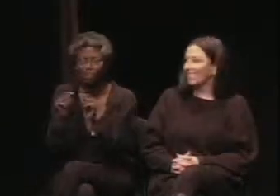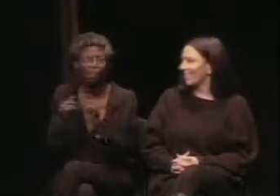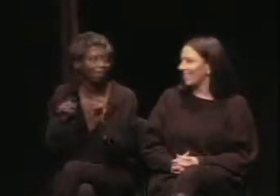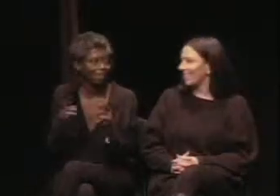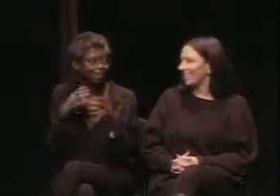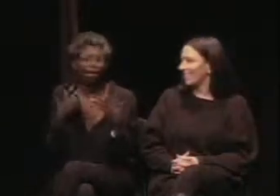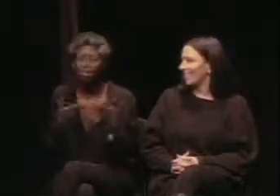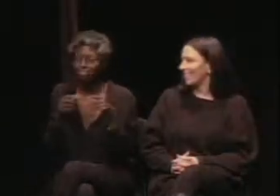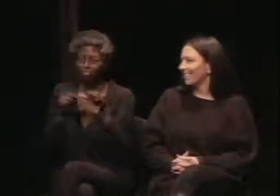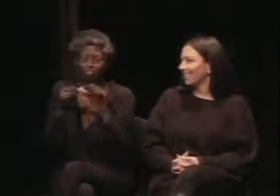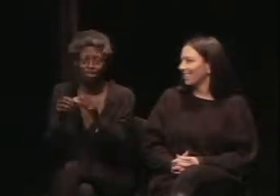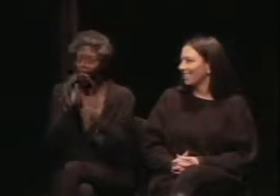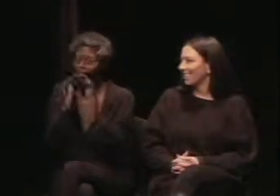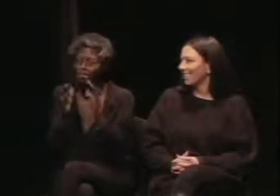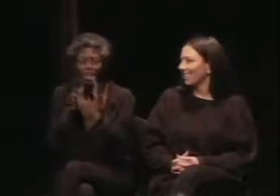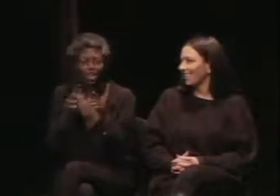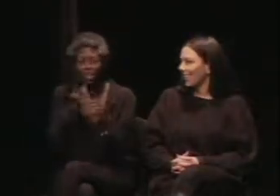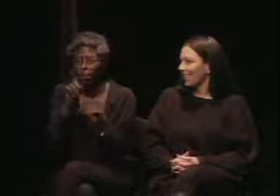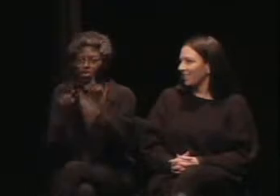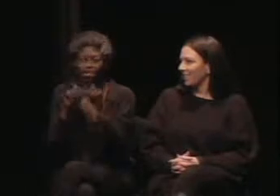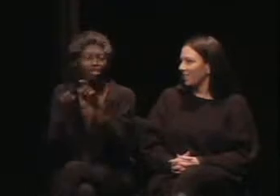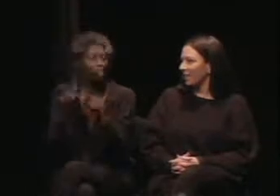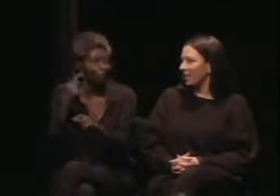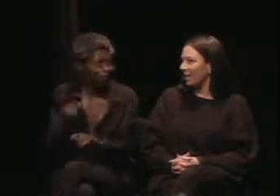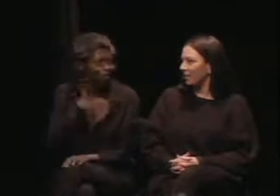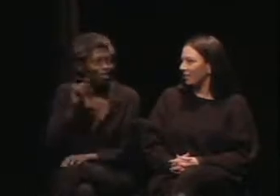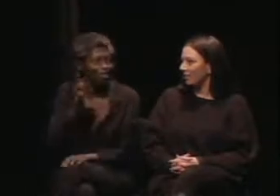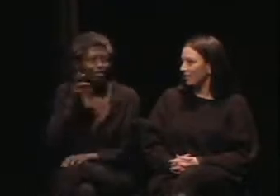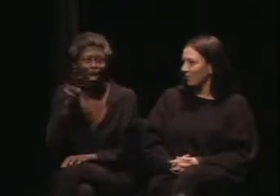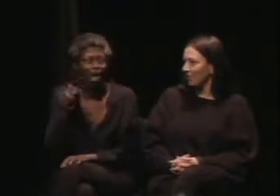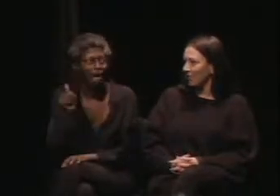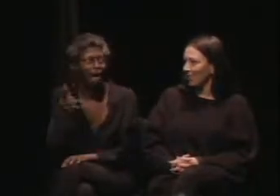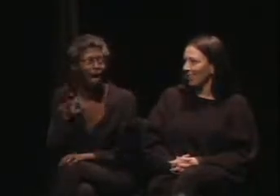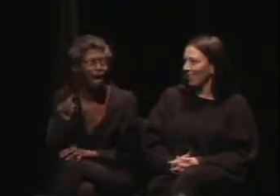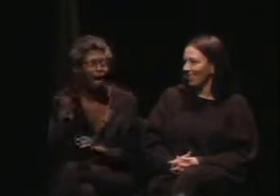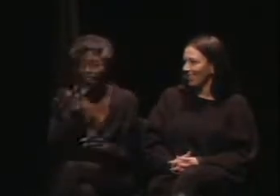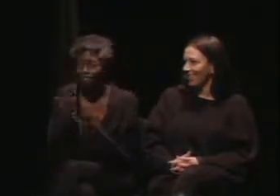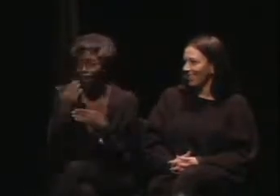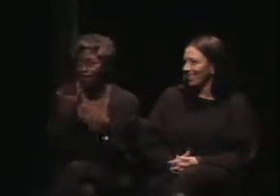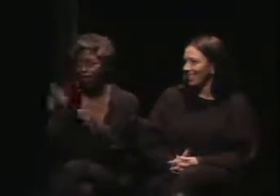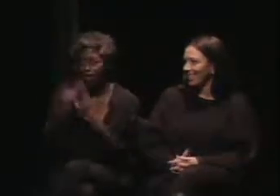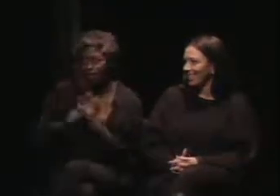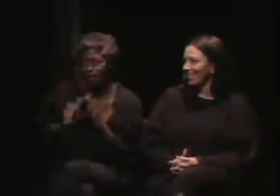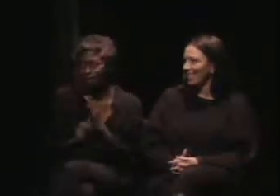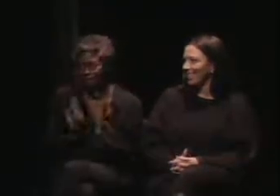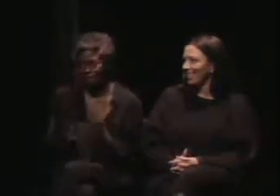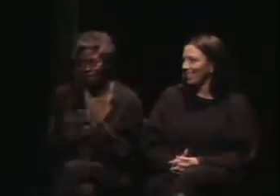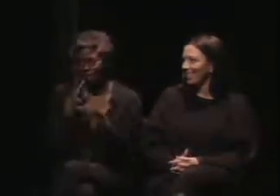conversation and questions for Tarana outside in the Langston Hughes lobby. Thank you for joining us. Take care.